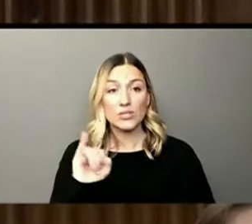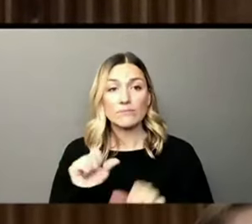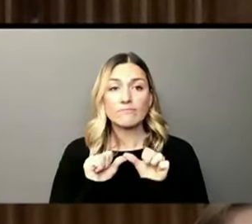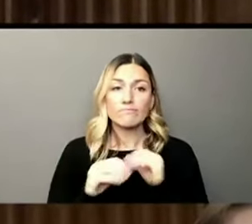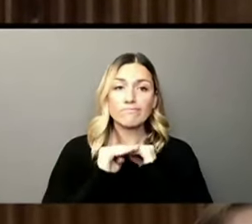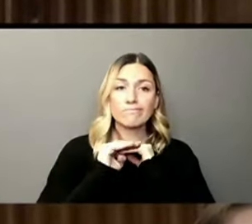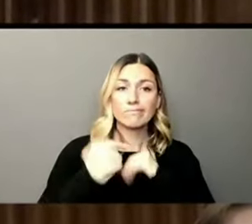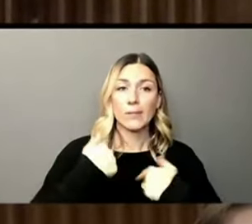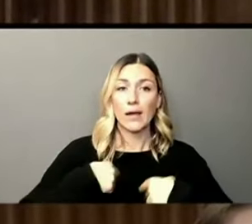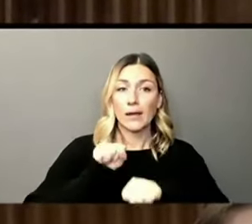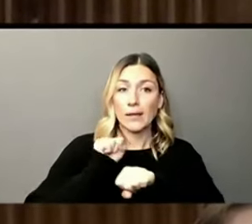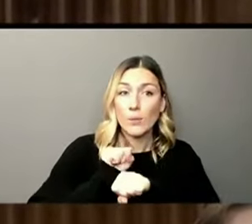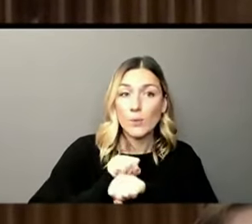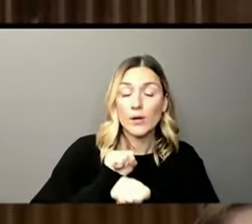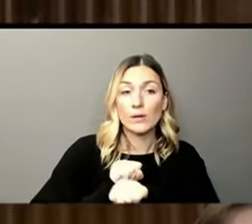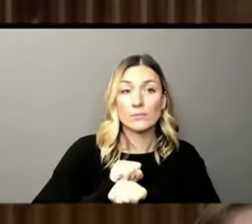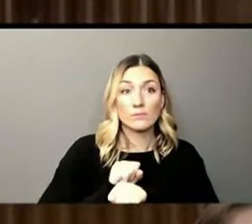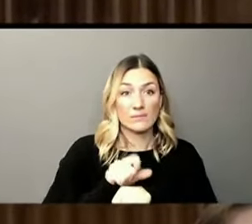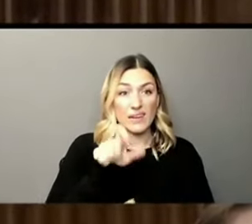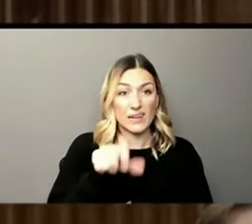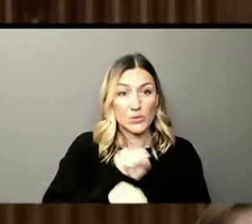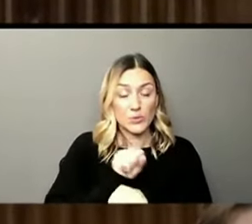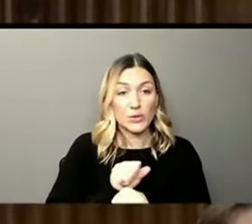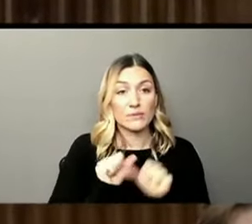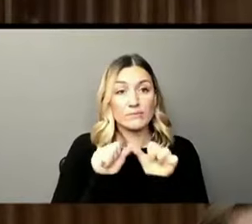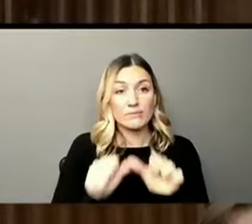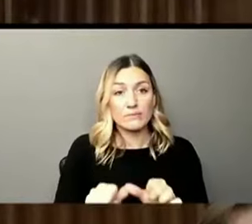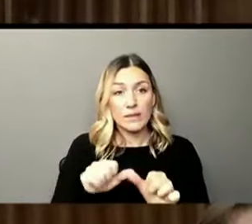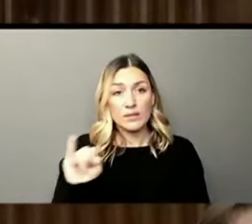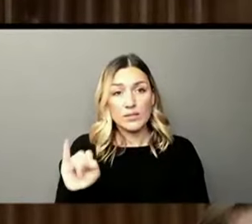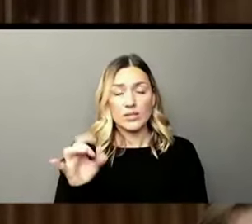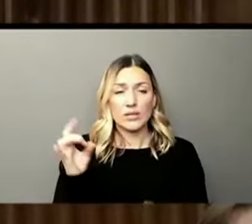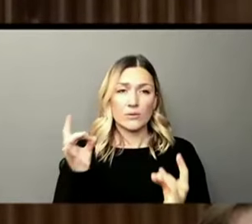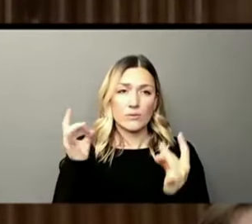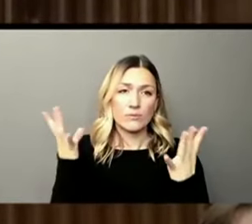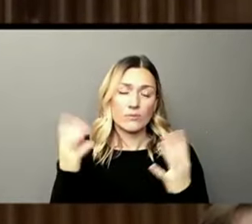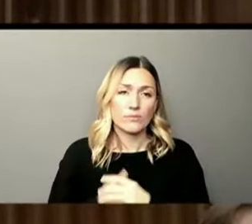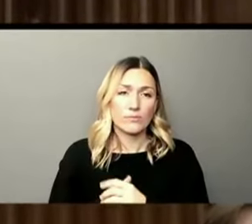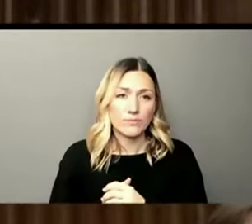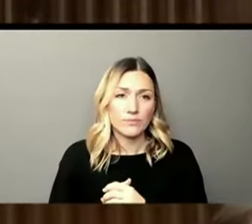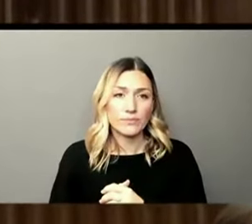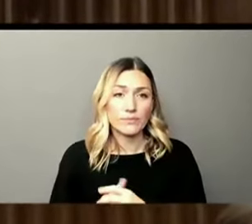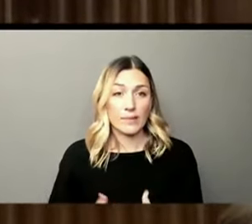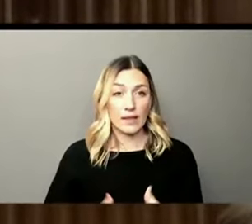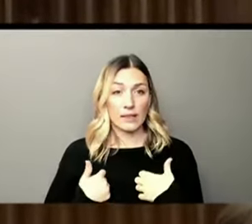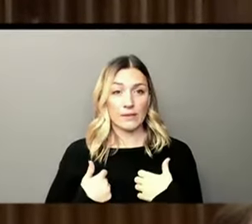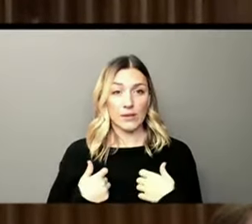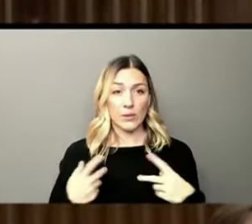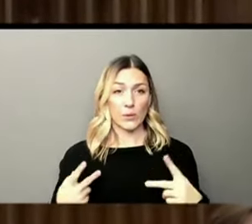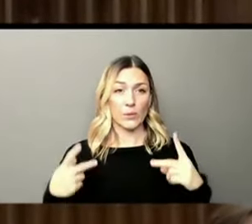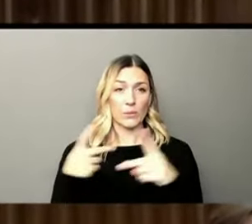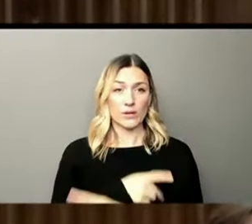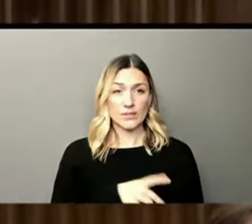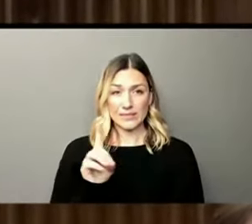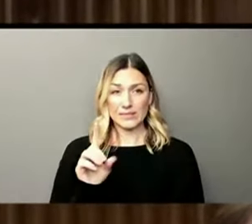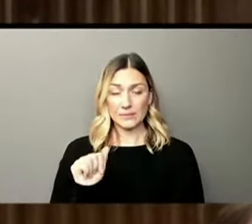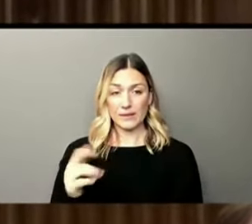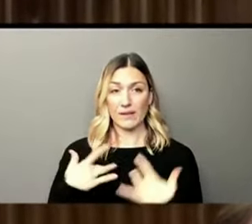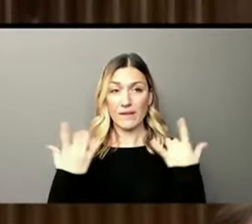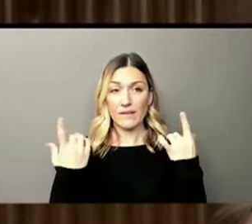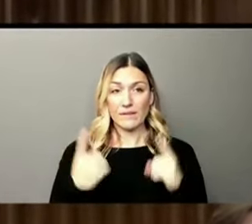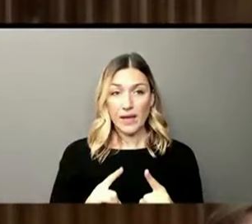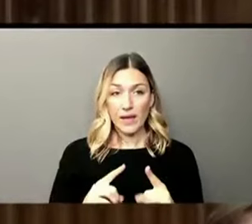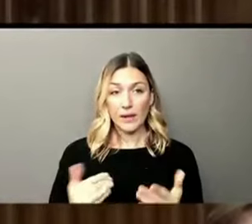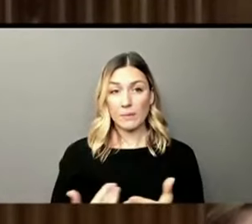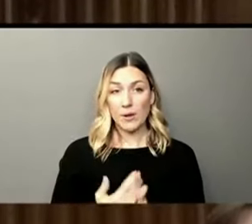need to work to keep my insurance. A horrible double bind. We are living through the largest mass disabling event in modern history. Not